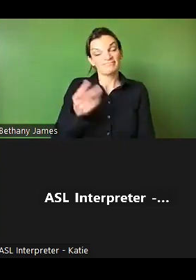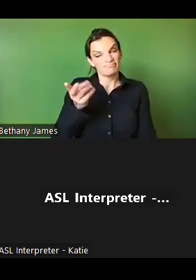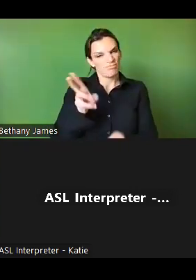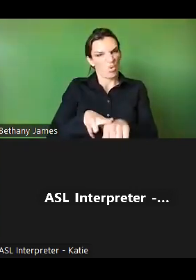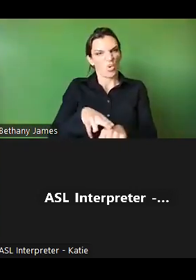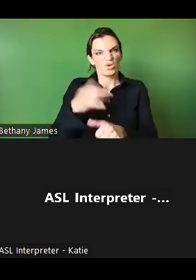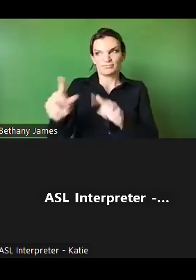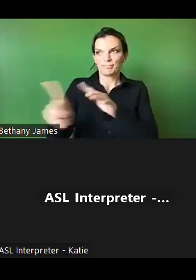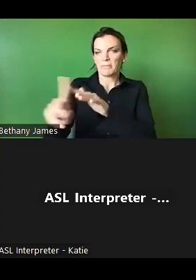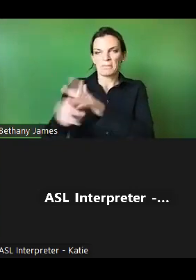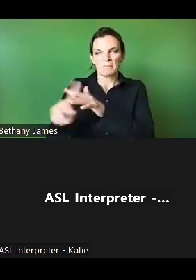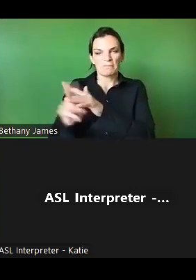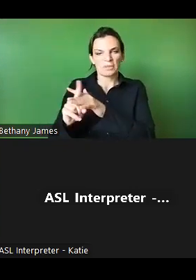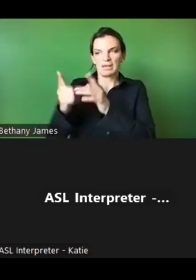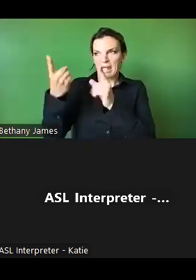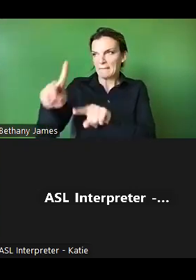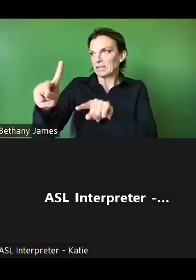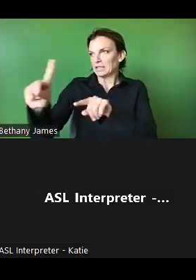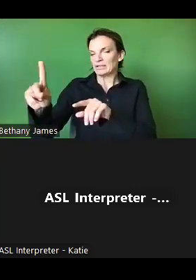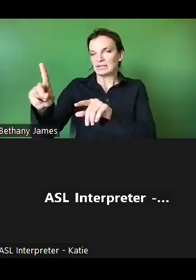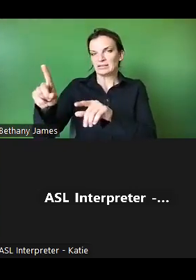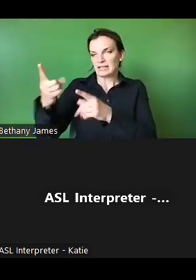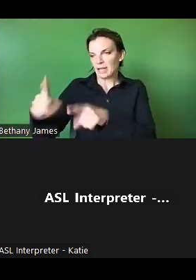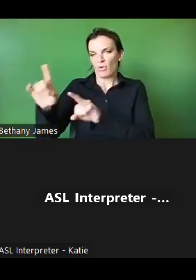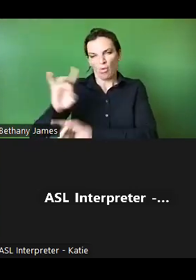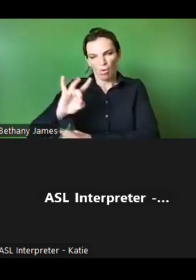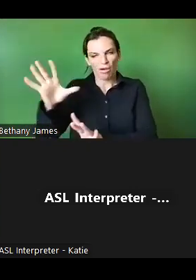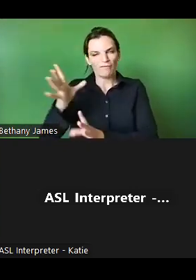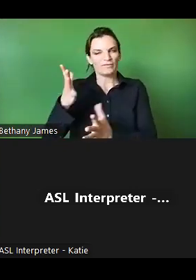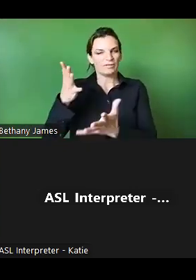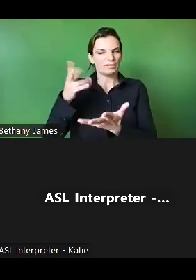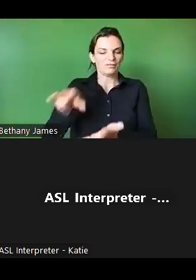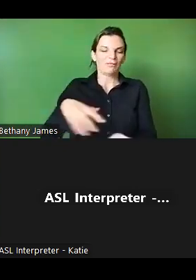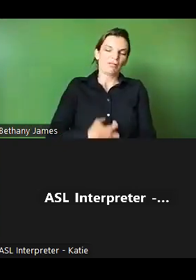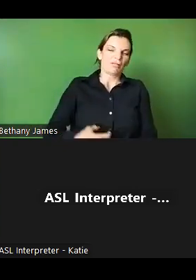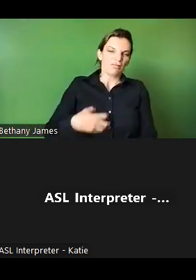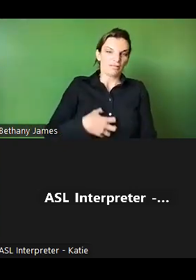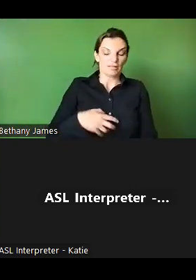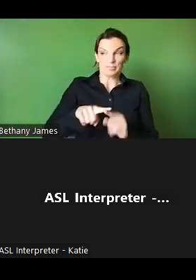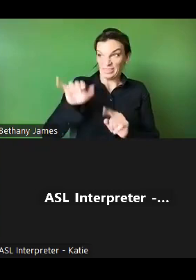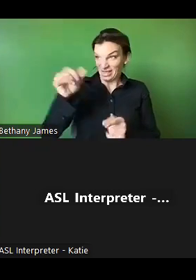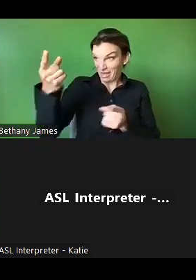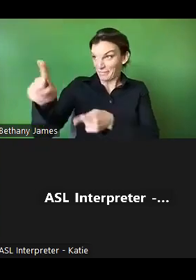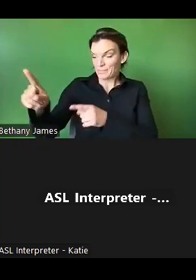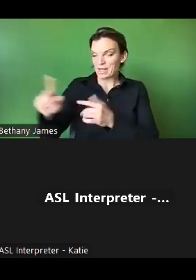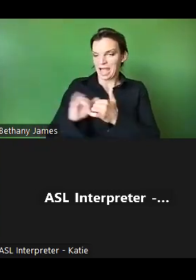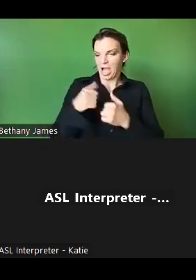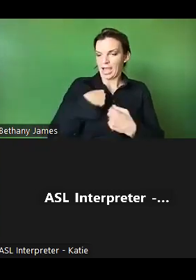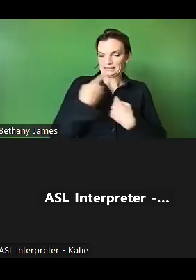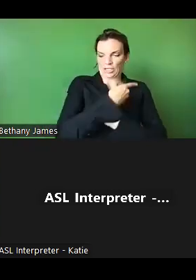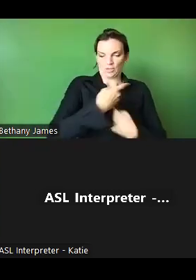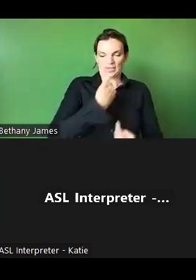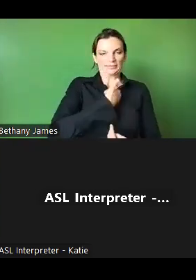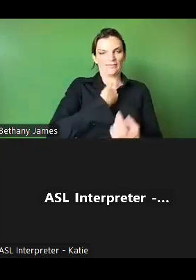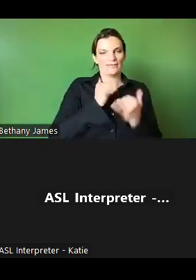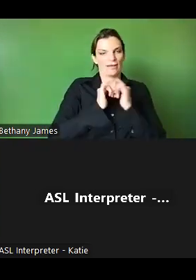in the world. How are you taking care of yourself even with those nasty things going on? Or